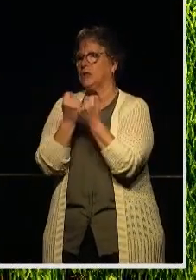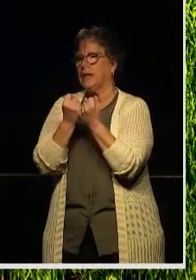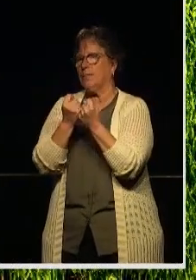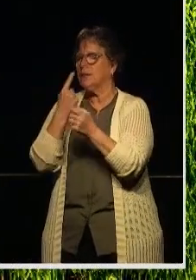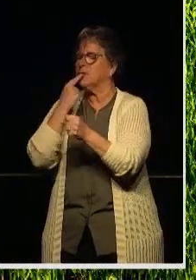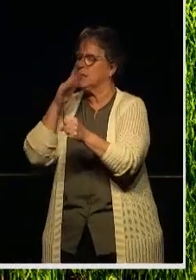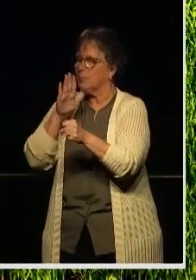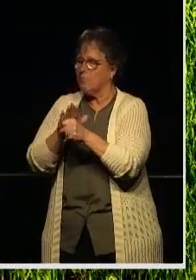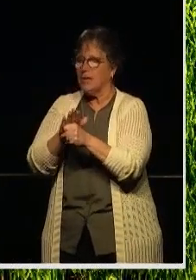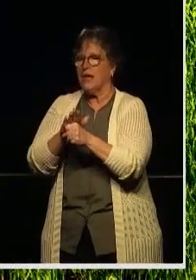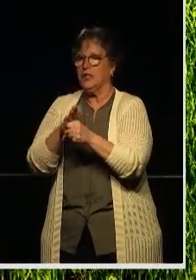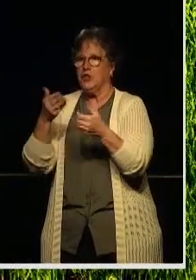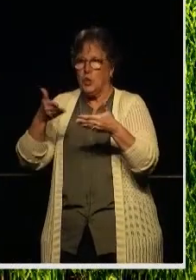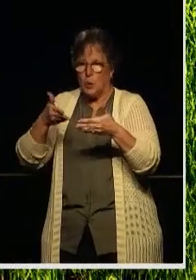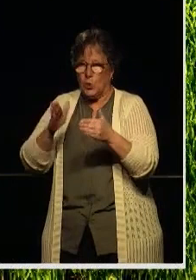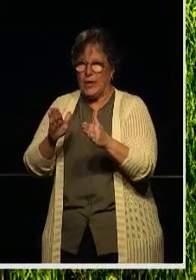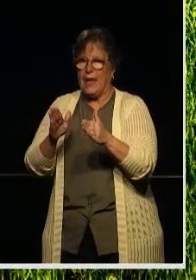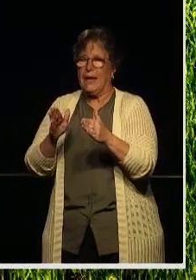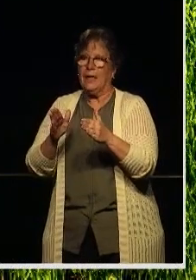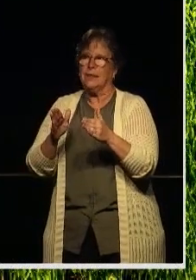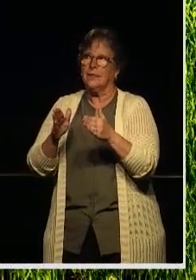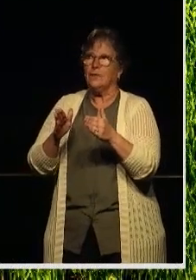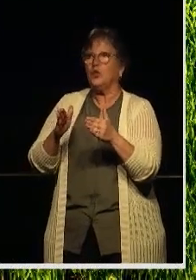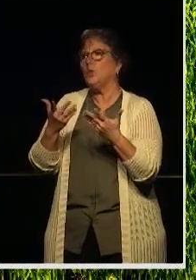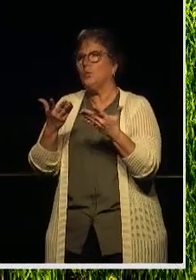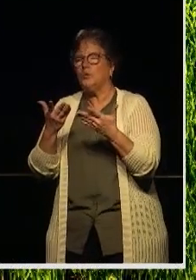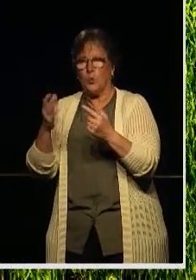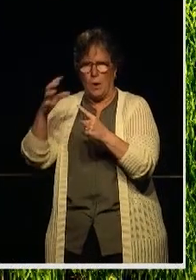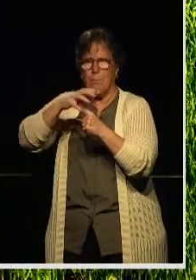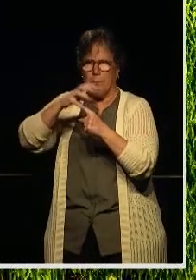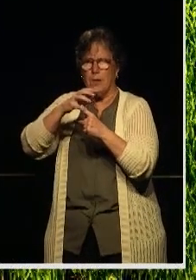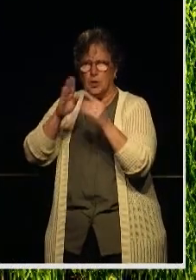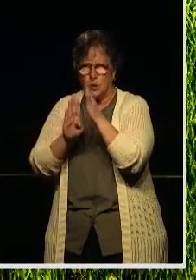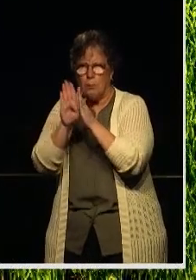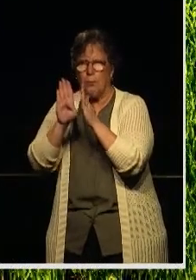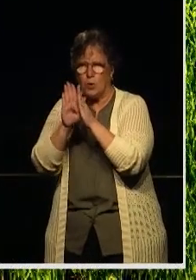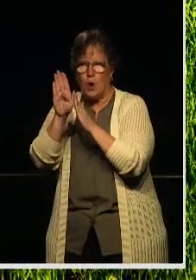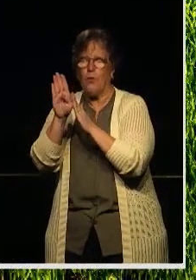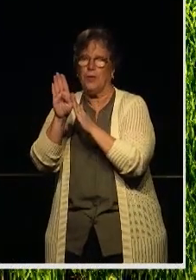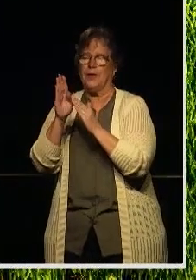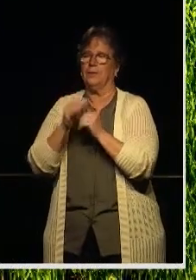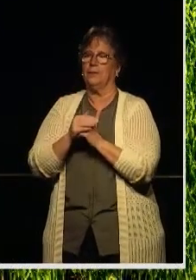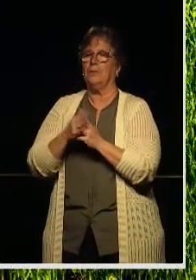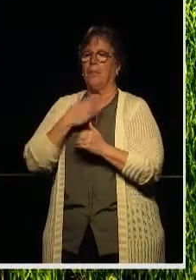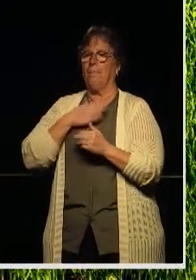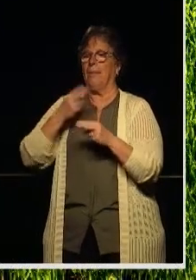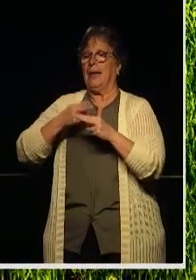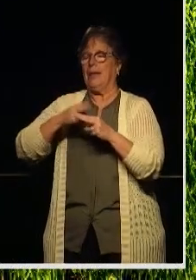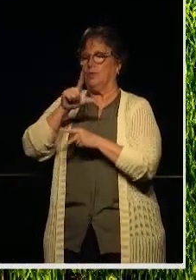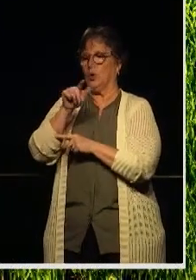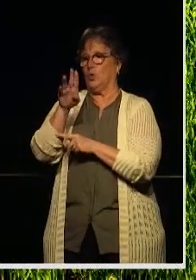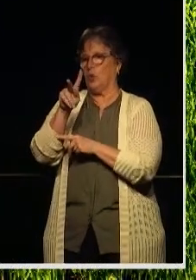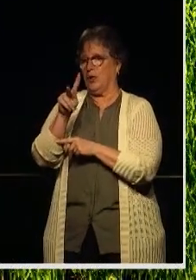of the mushroom renaissance in the very long term. Once again, my name is Luke, and we are MycoLogic. Thank